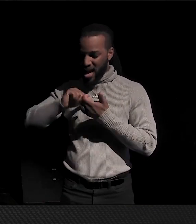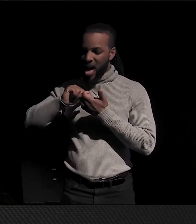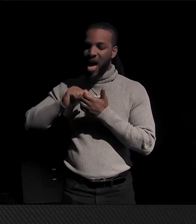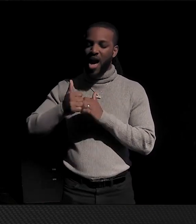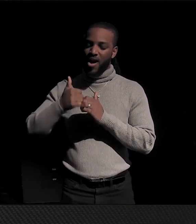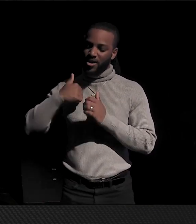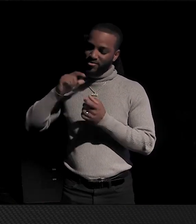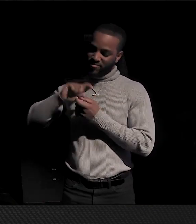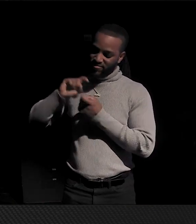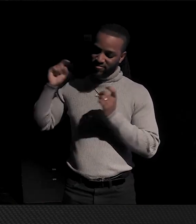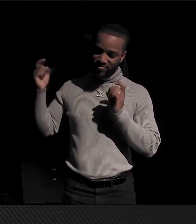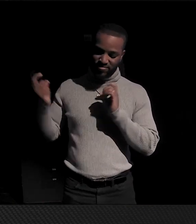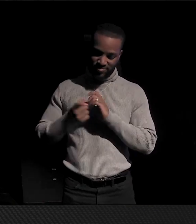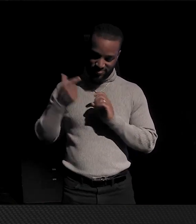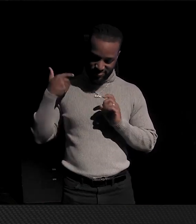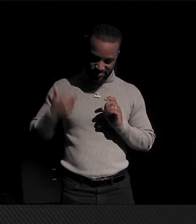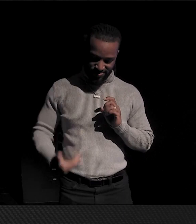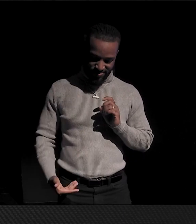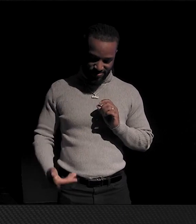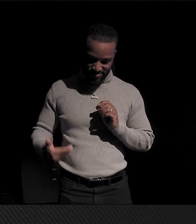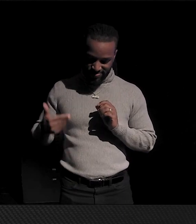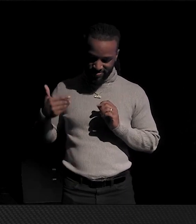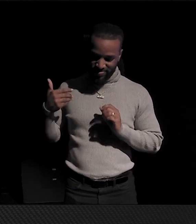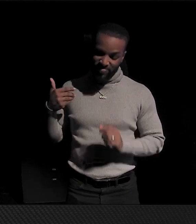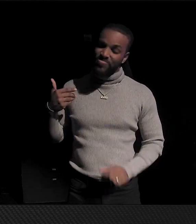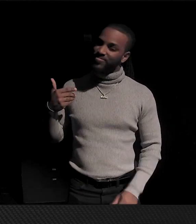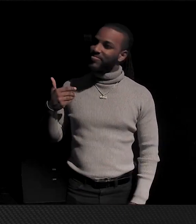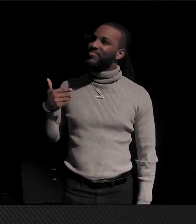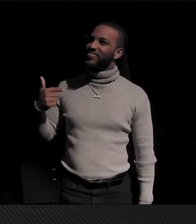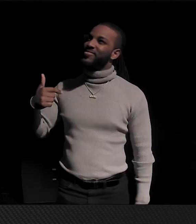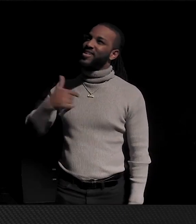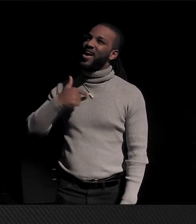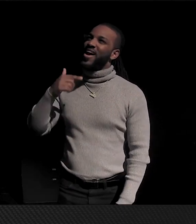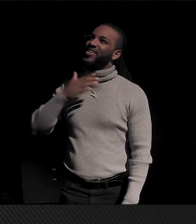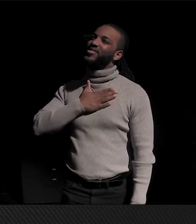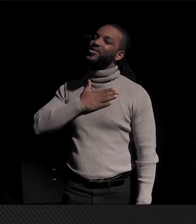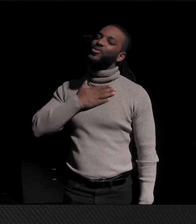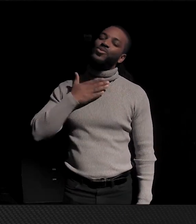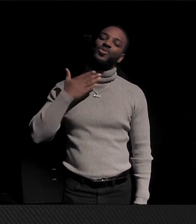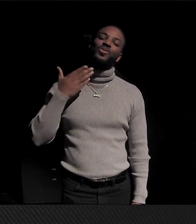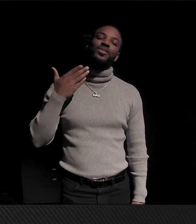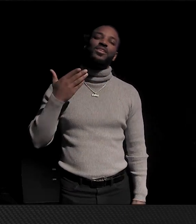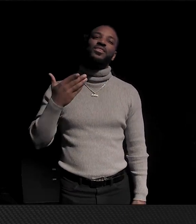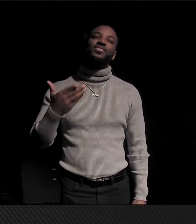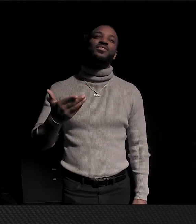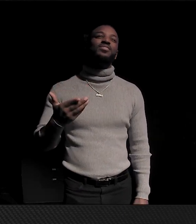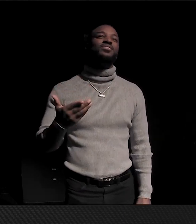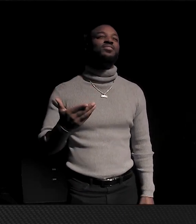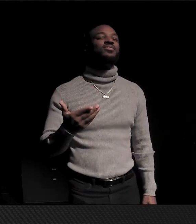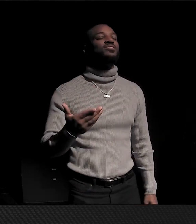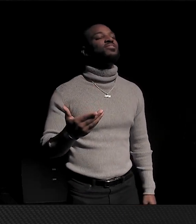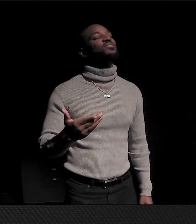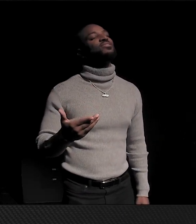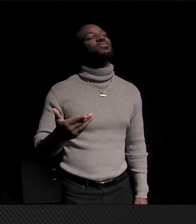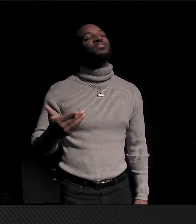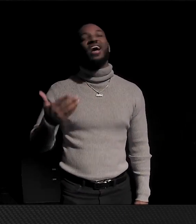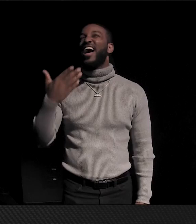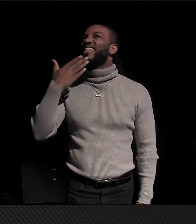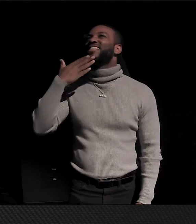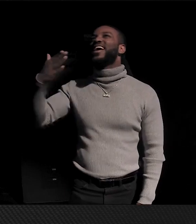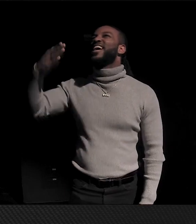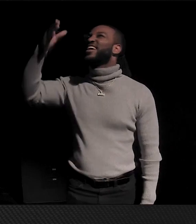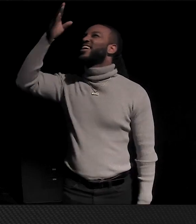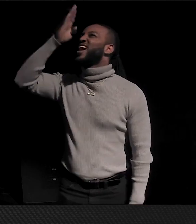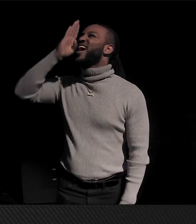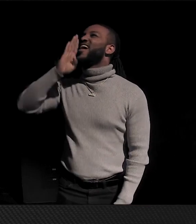been changed. I do it, oh God, I do it. But